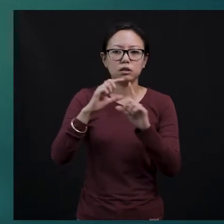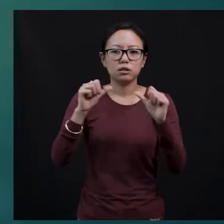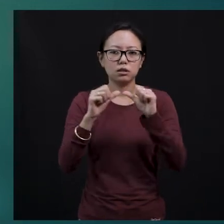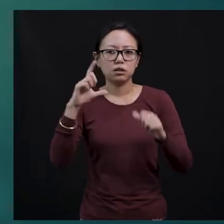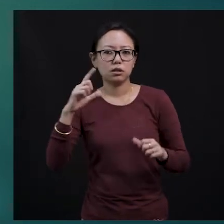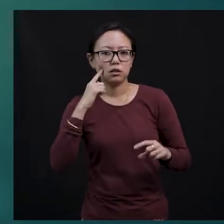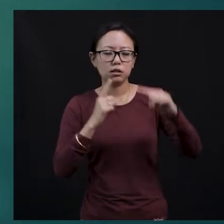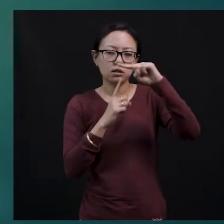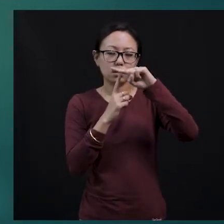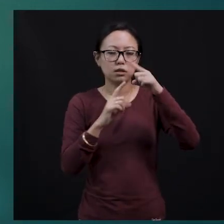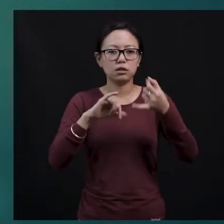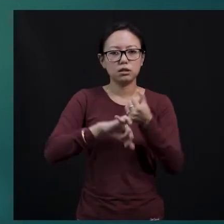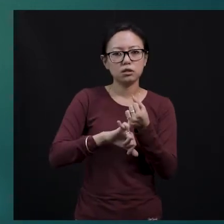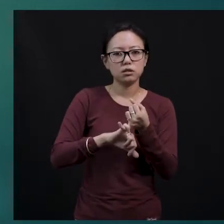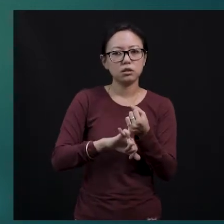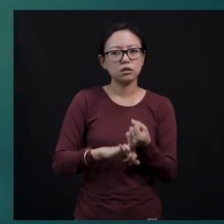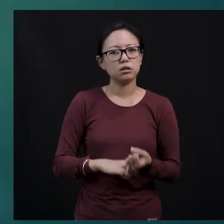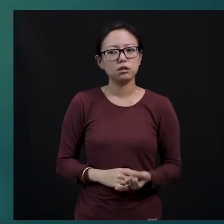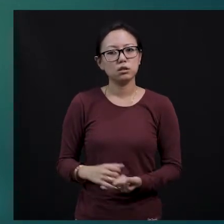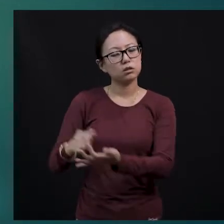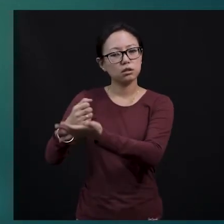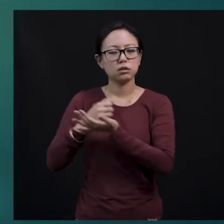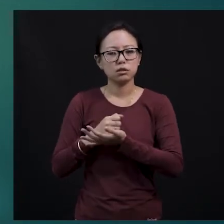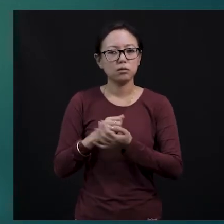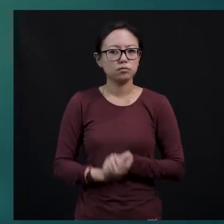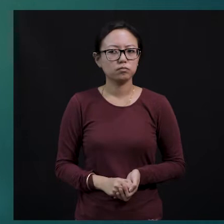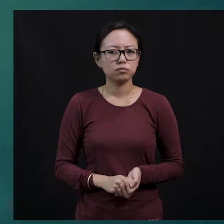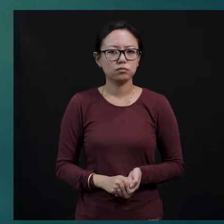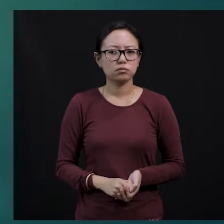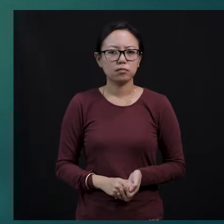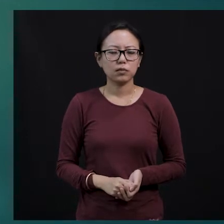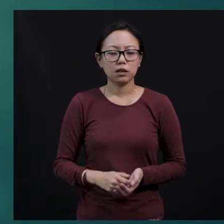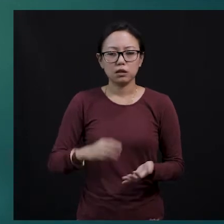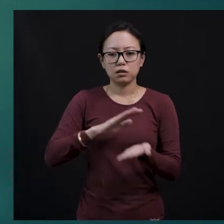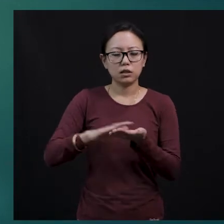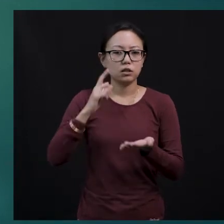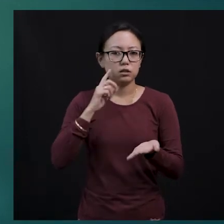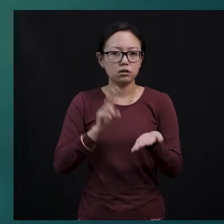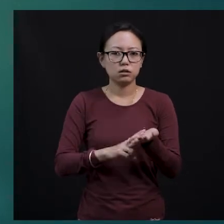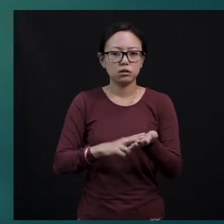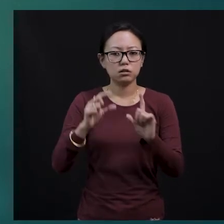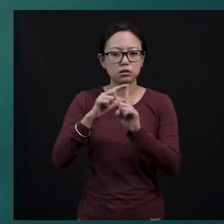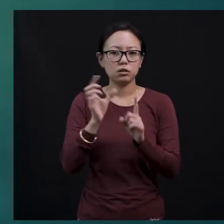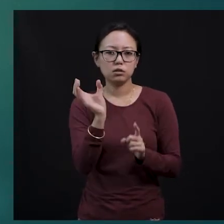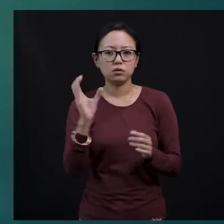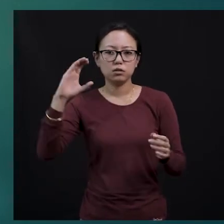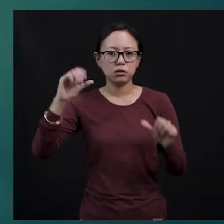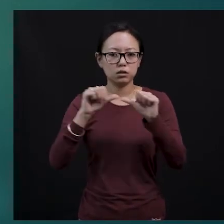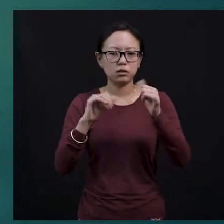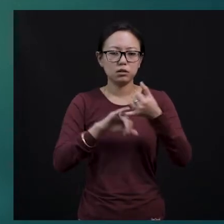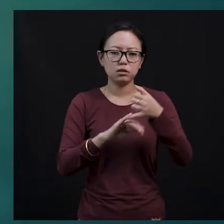ladder of the Hindu society, you would find them at the bottom. And also, they are said